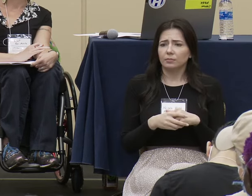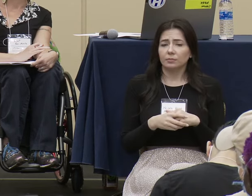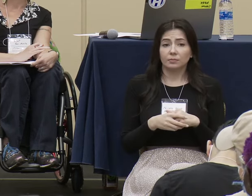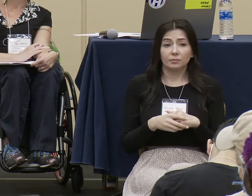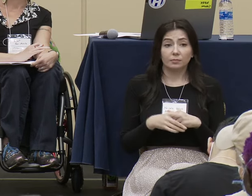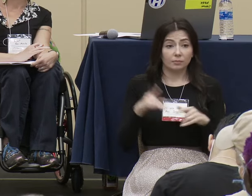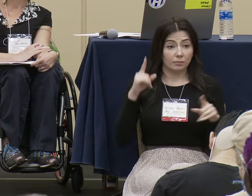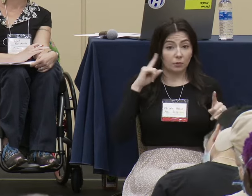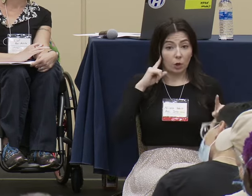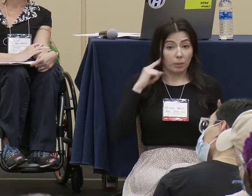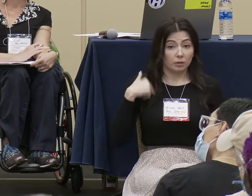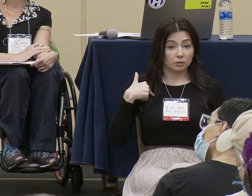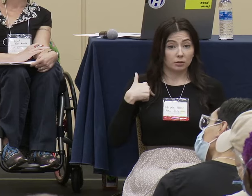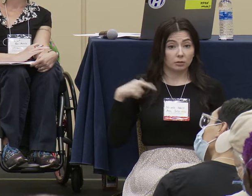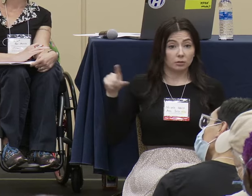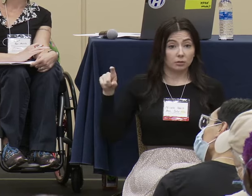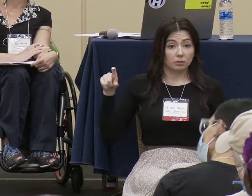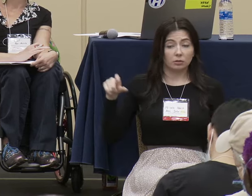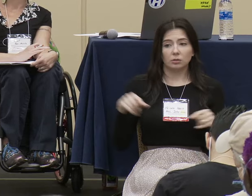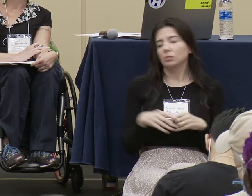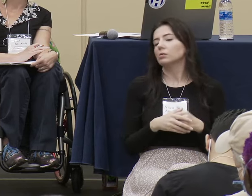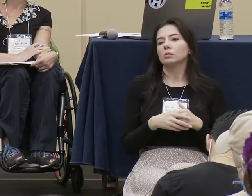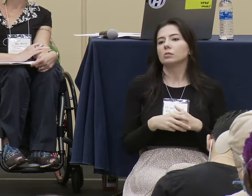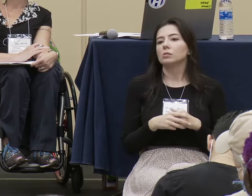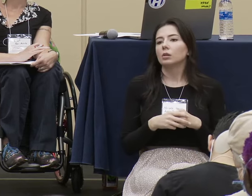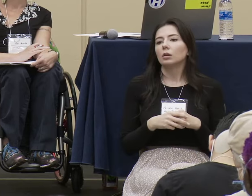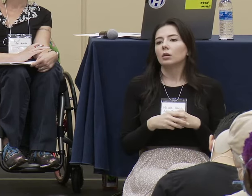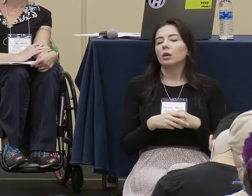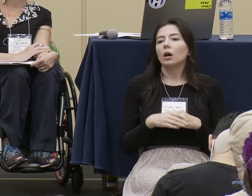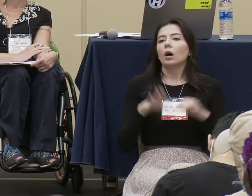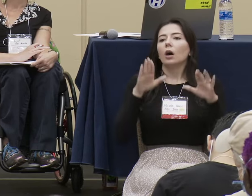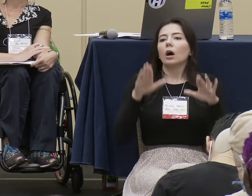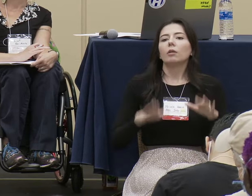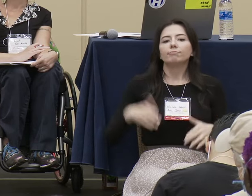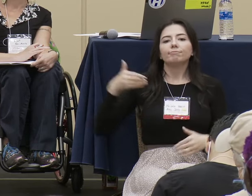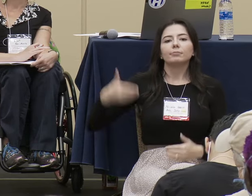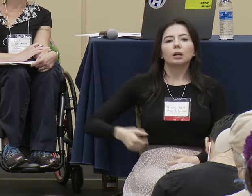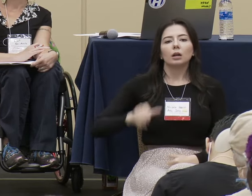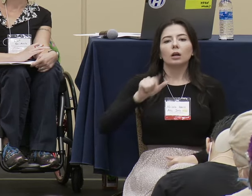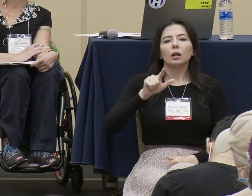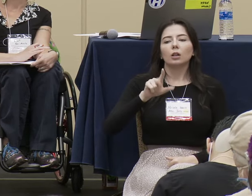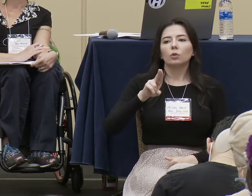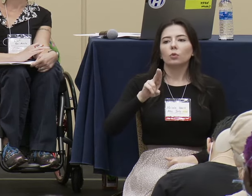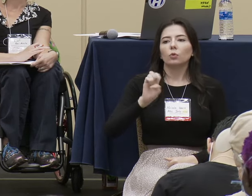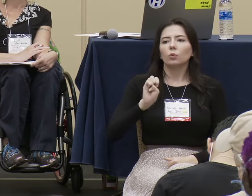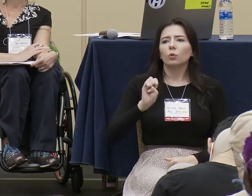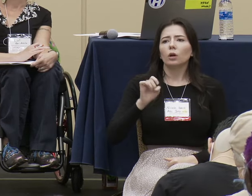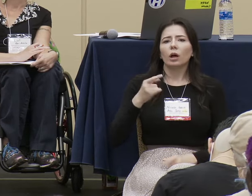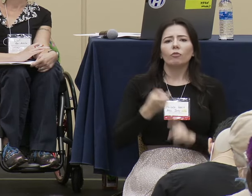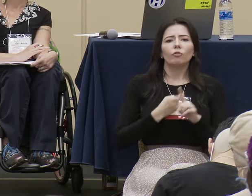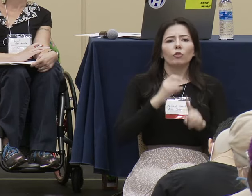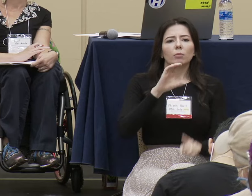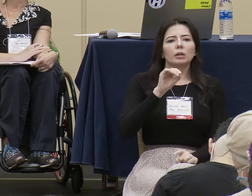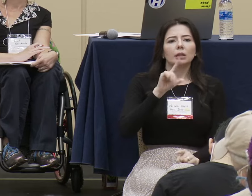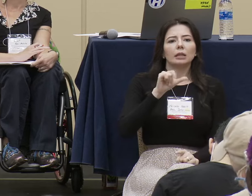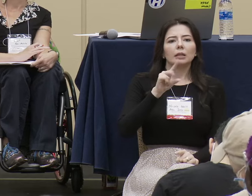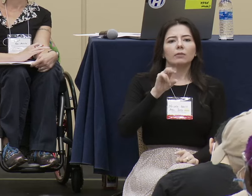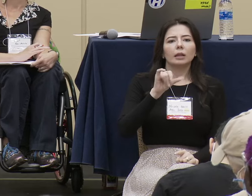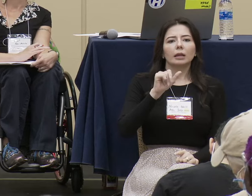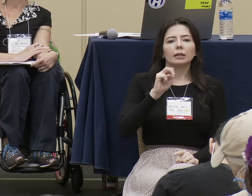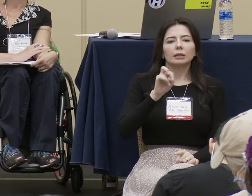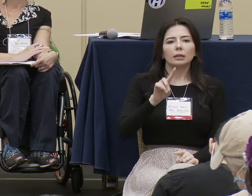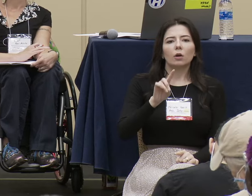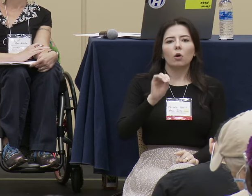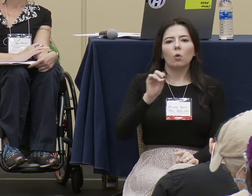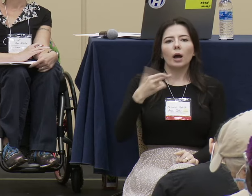Am I audible? Awesome. Thank you. My name is Lou, and I'm coming in from Cleveland, Ohio. Thank you so much for